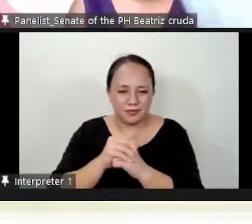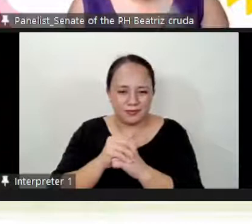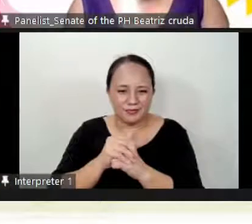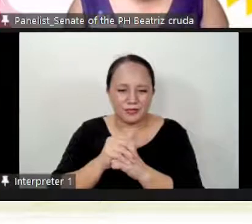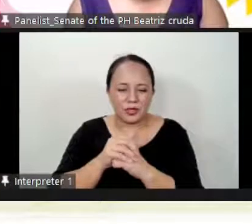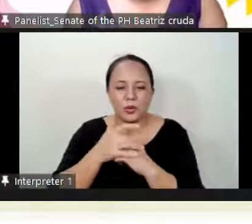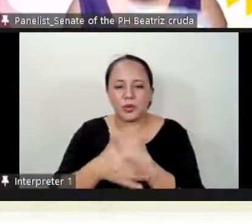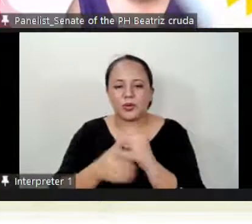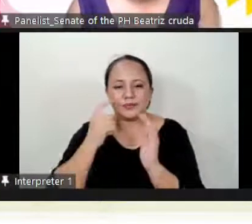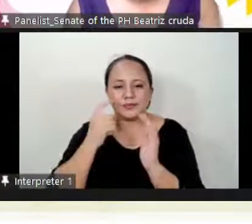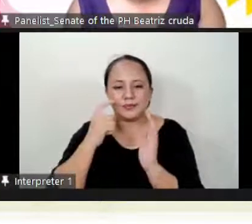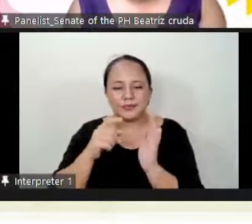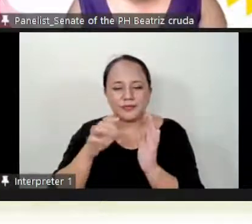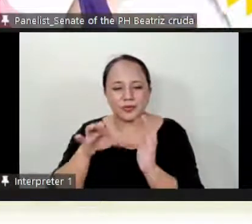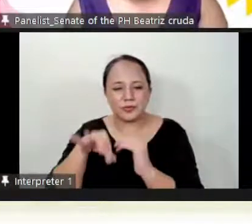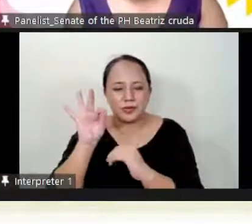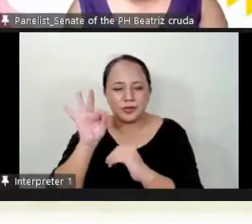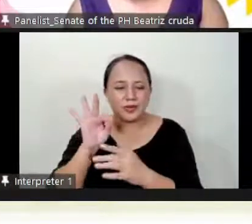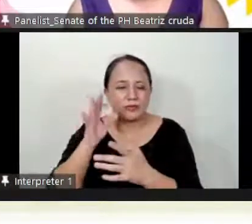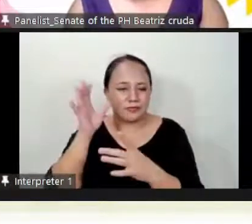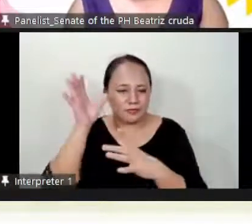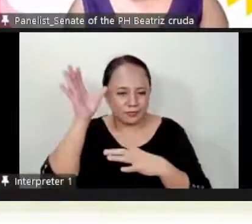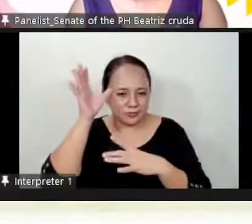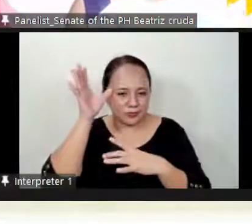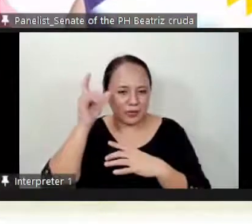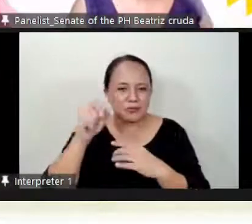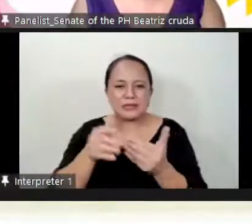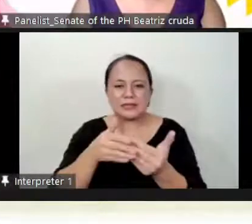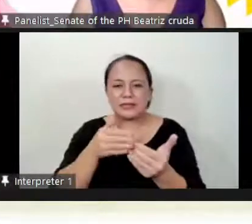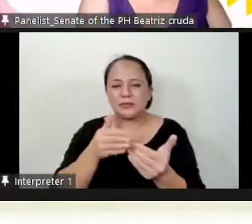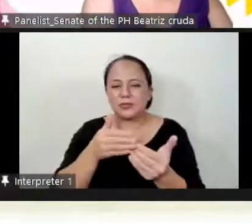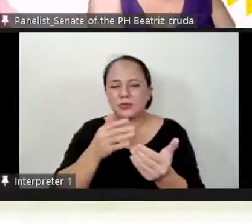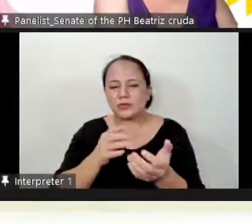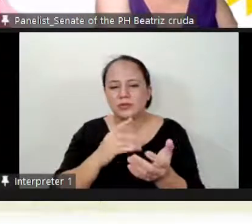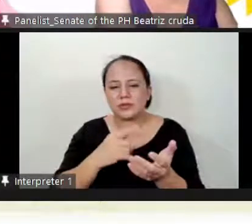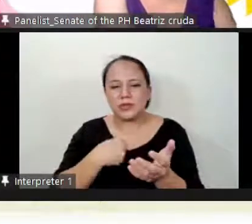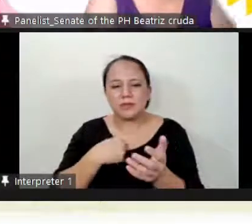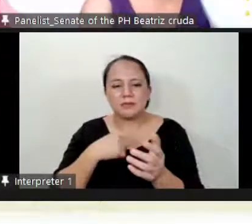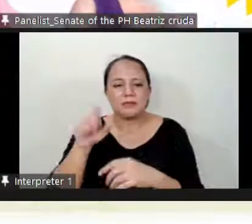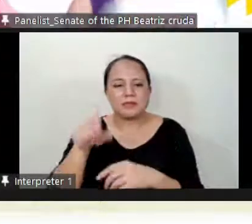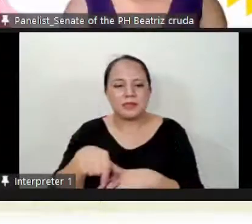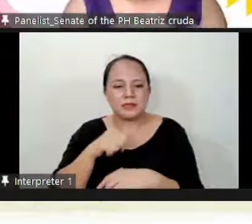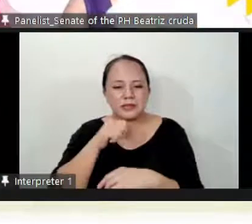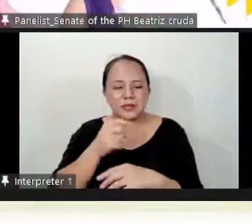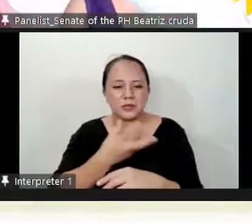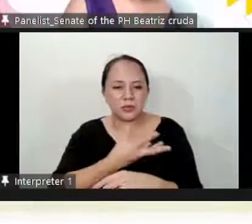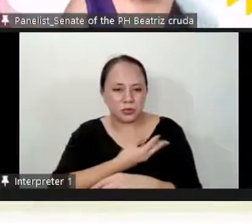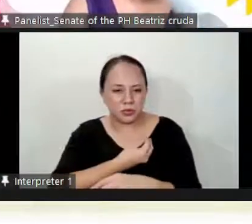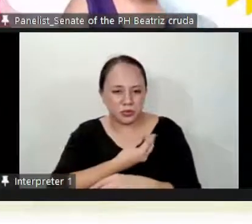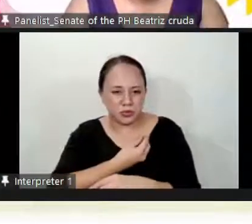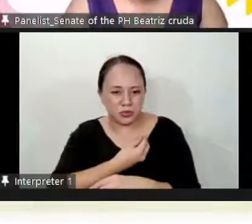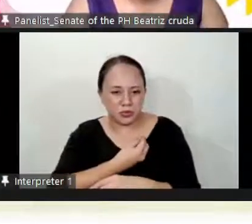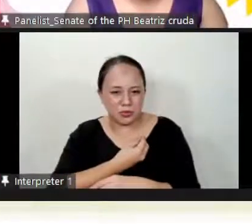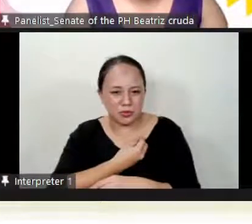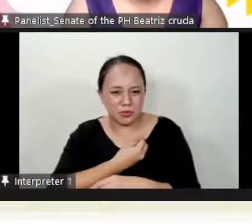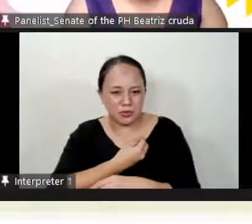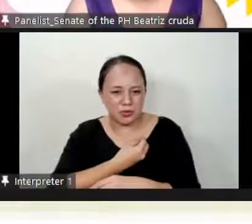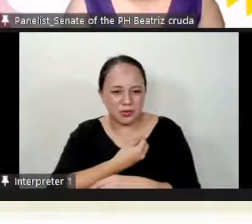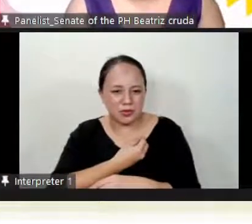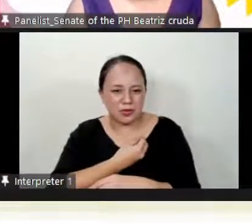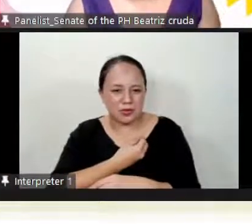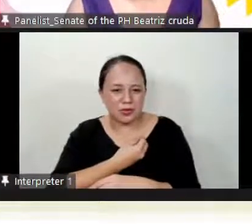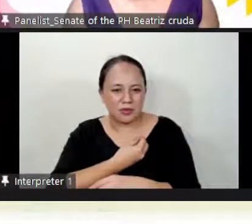early detection of cancers? It should be simple enough and it should not scare